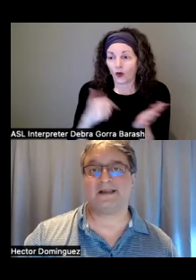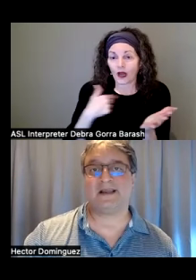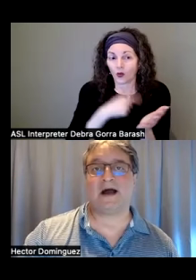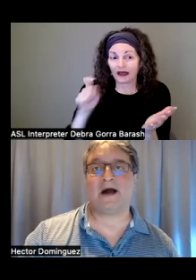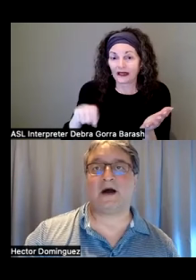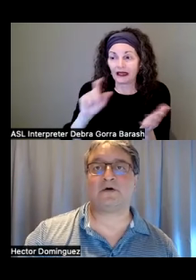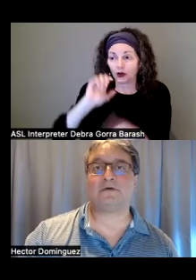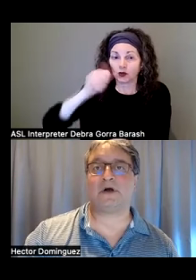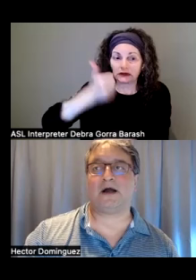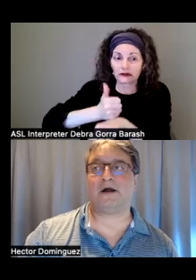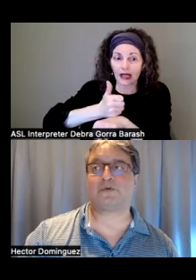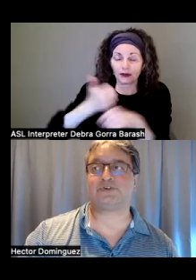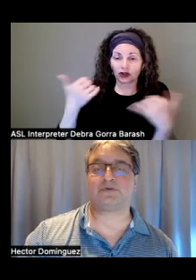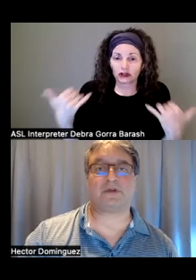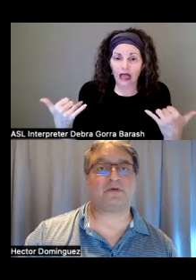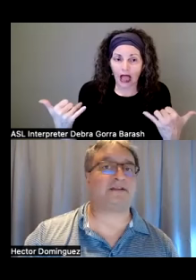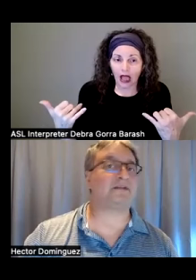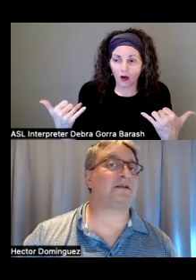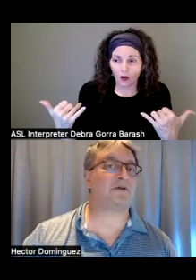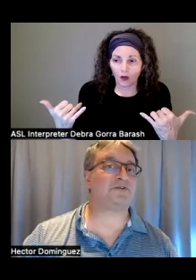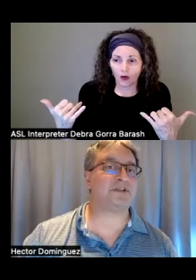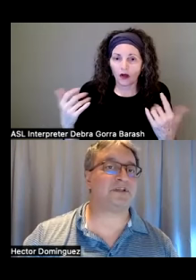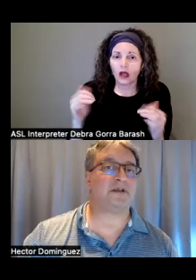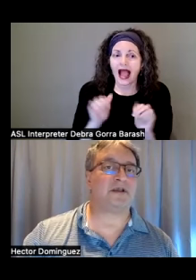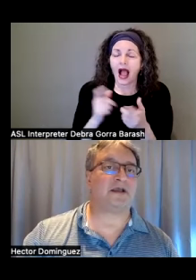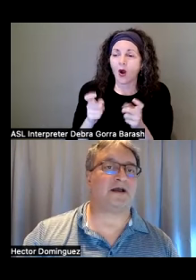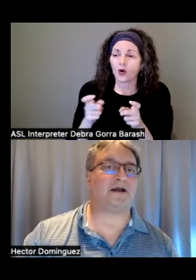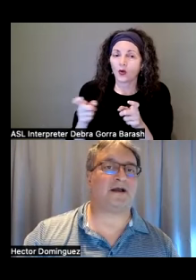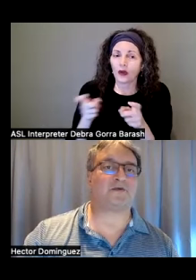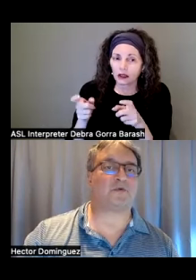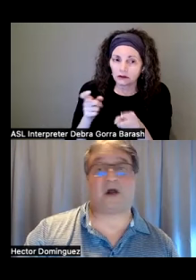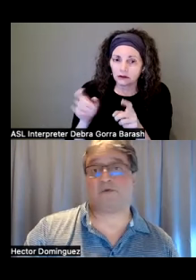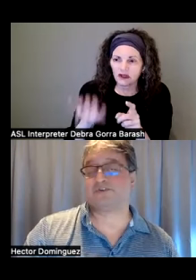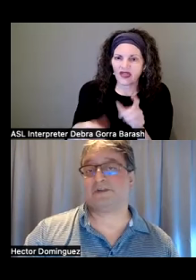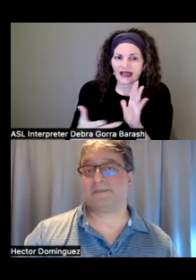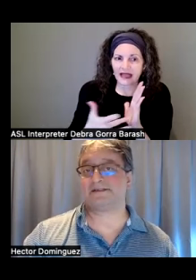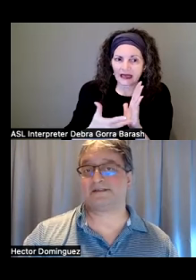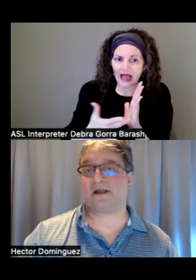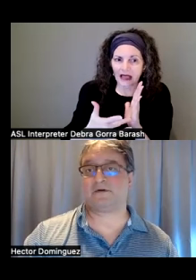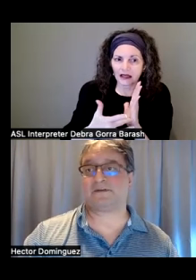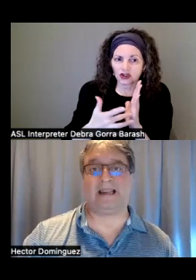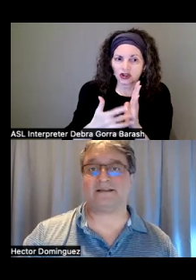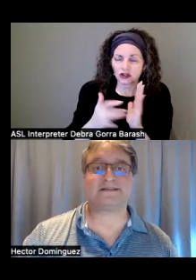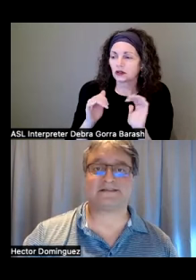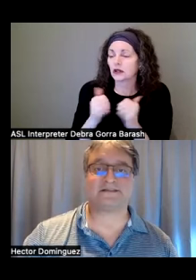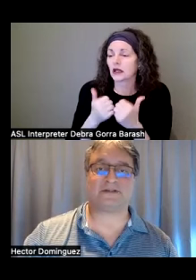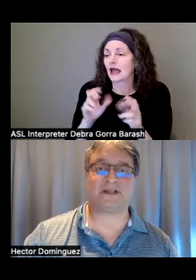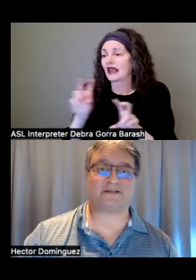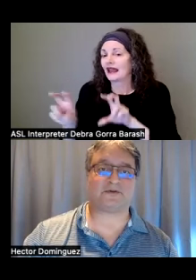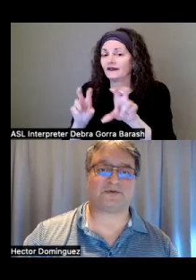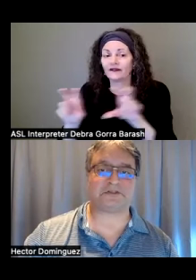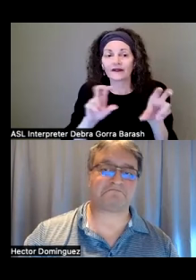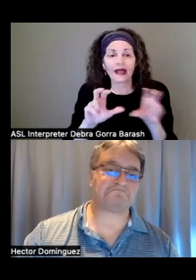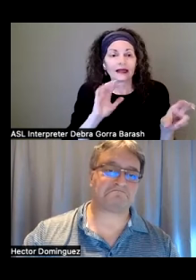place? How we should regulate that technology, and how we should invest our talents on